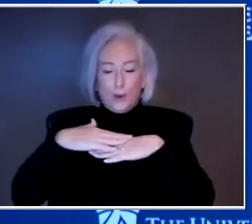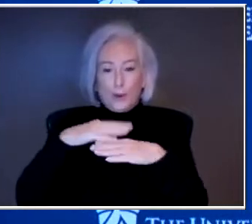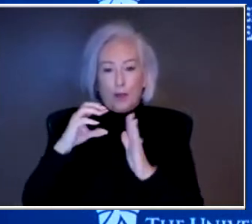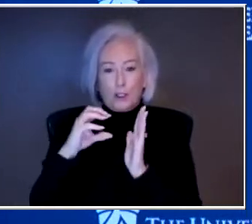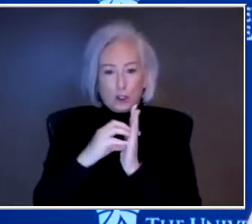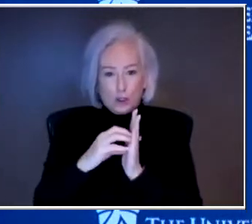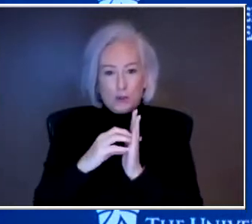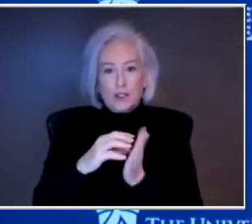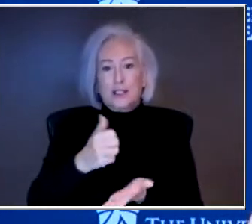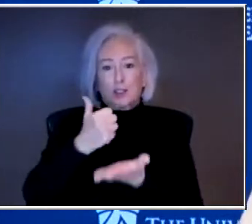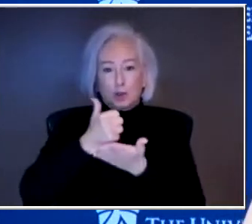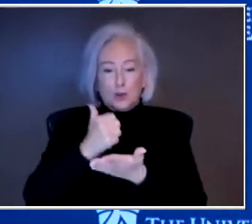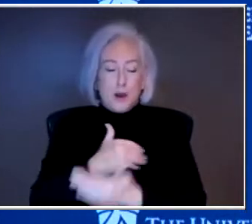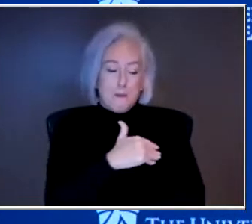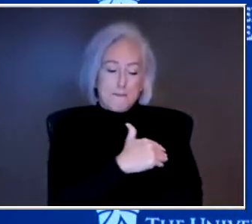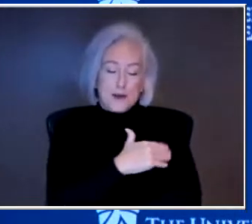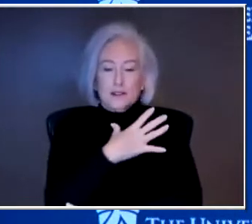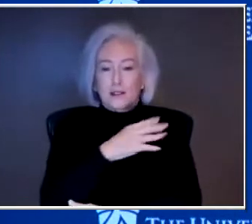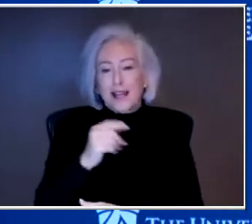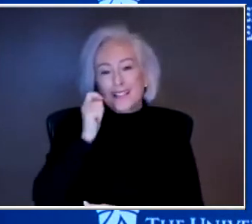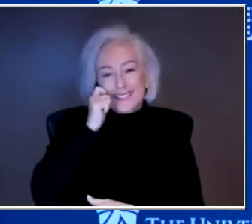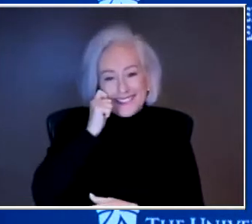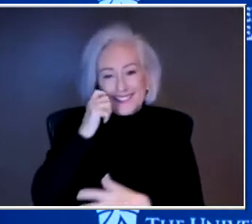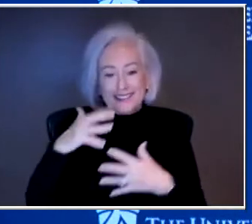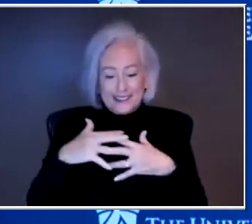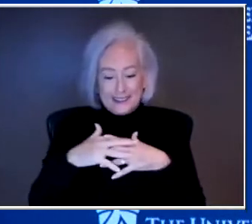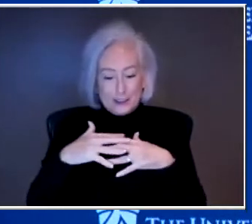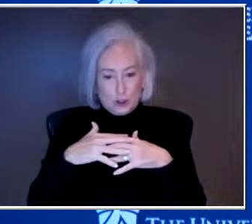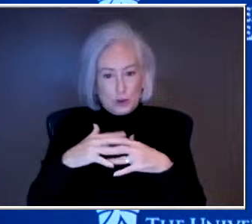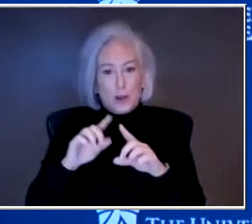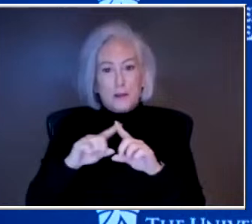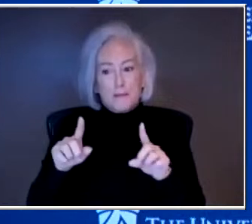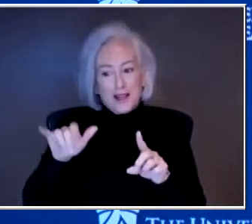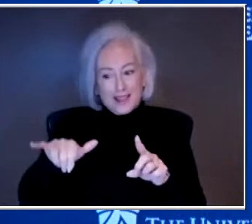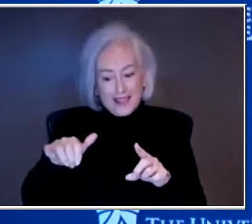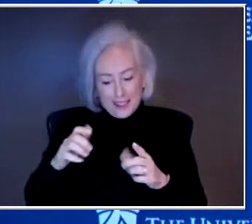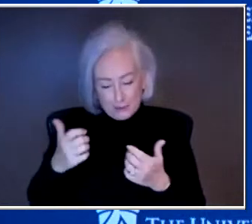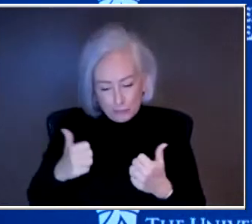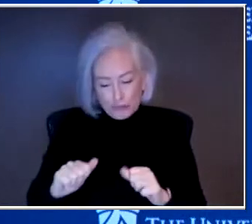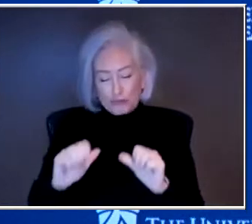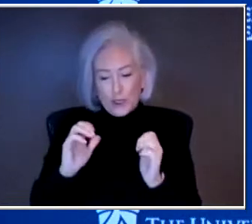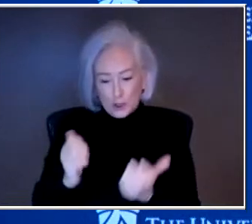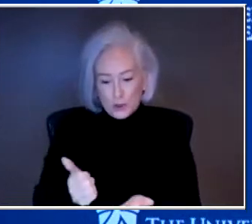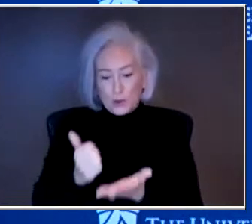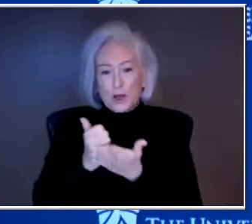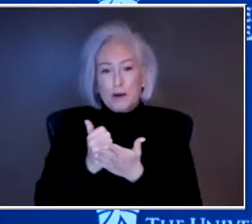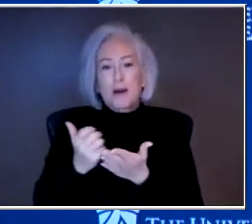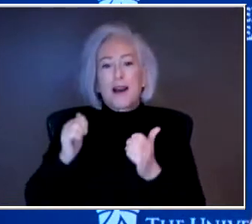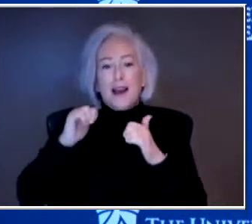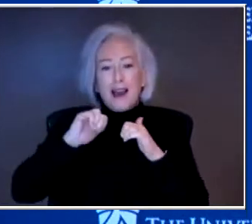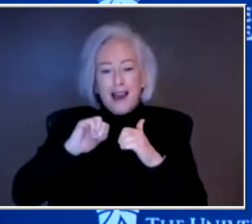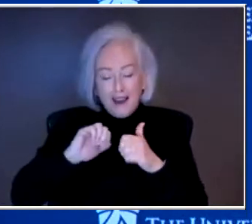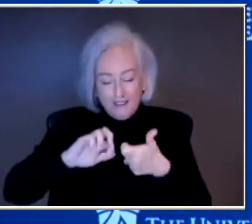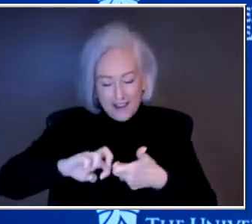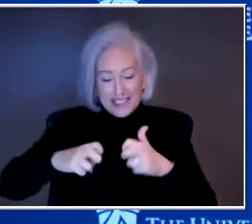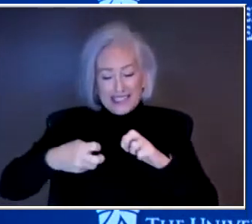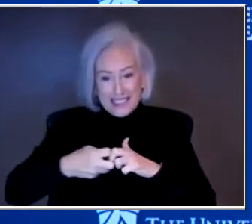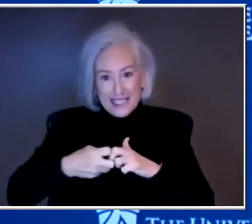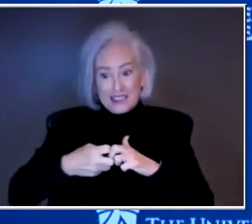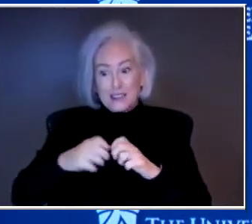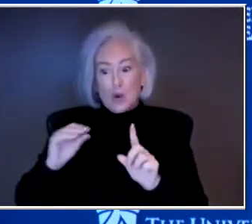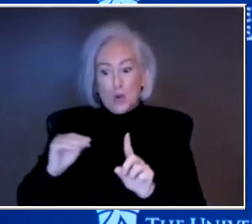muscular tissue, but this really has the potential to further our understanding of the biology and physics of flash proton therapy and allow us to